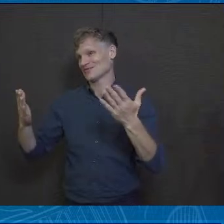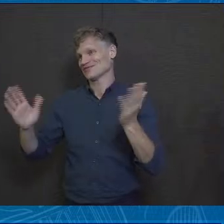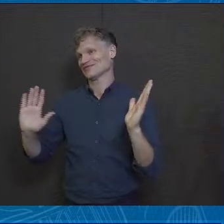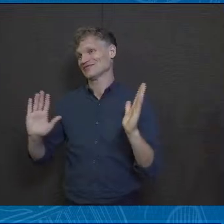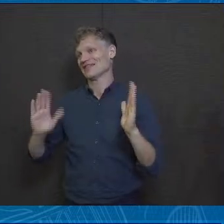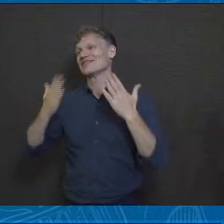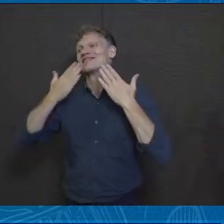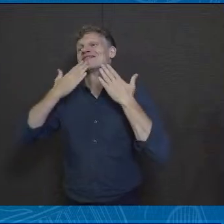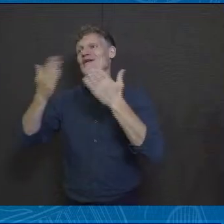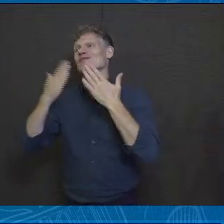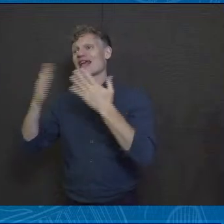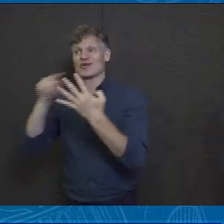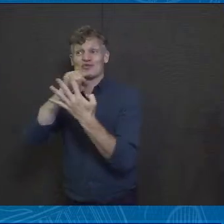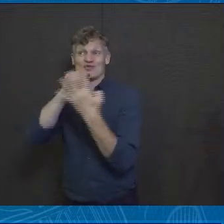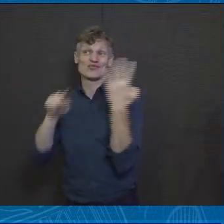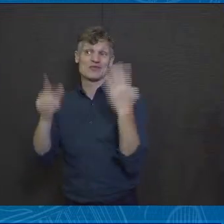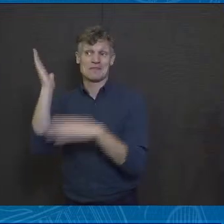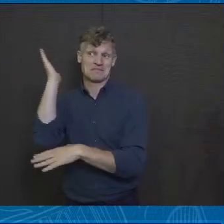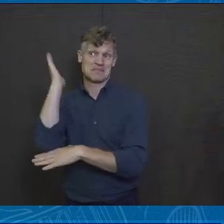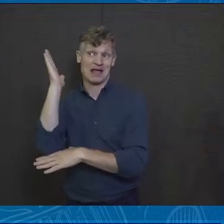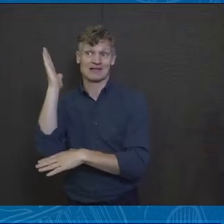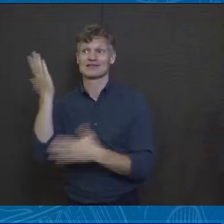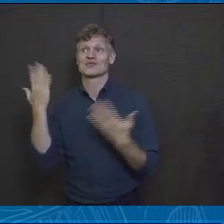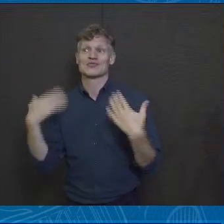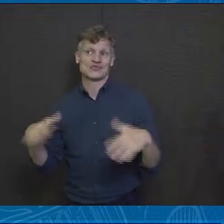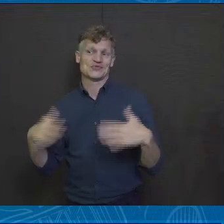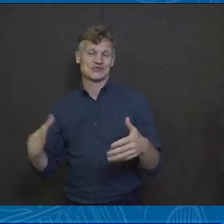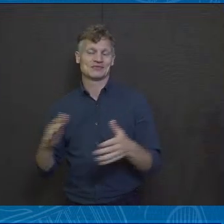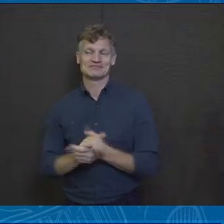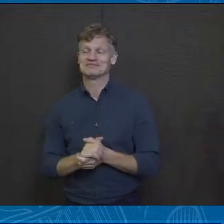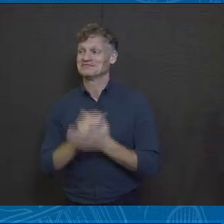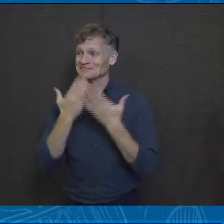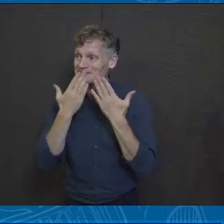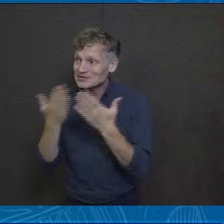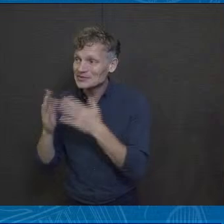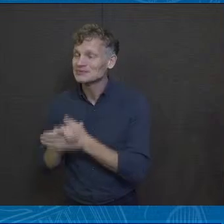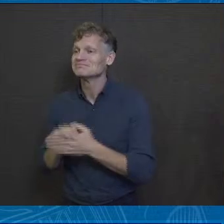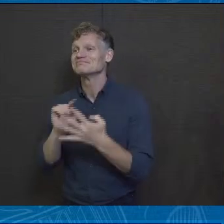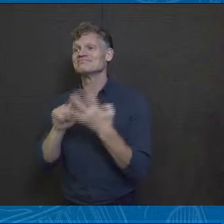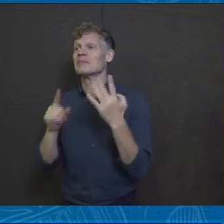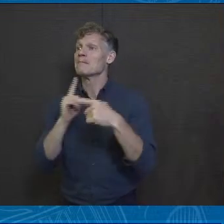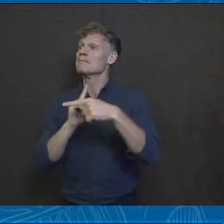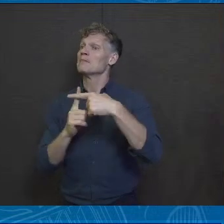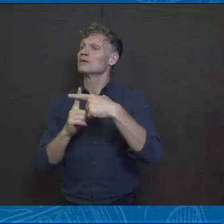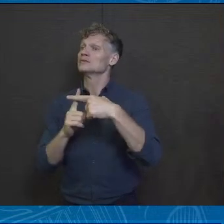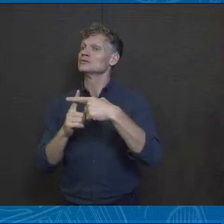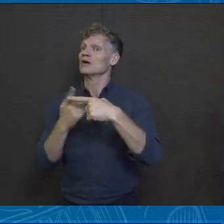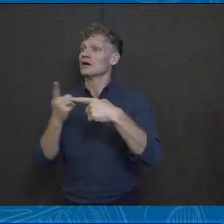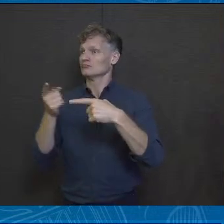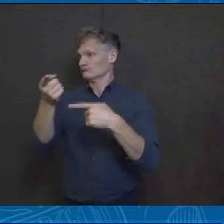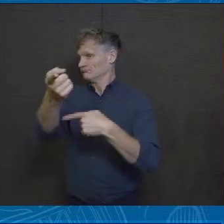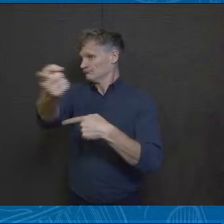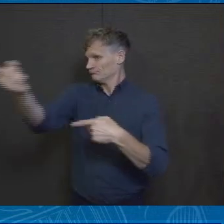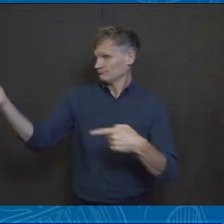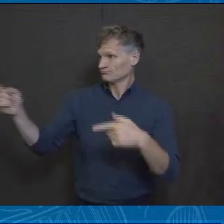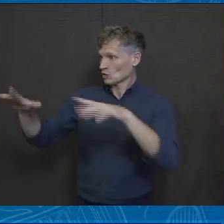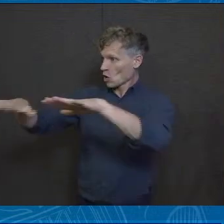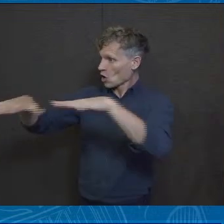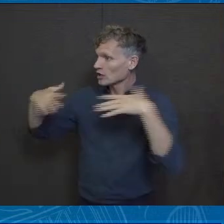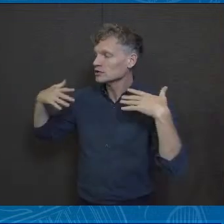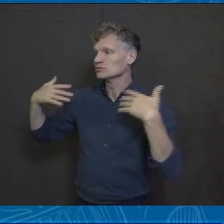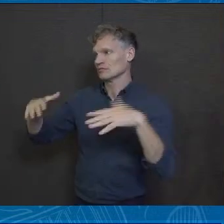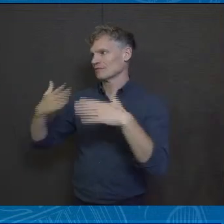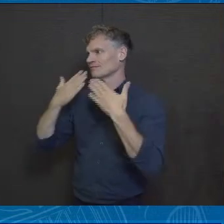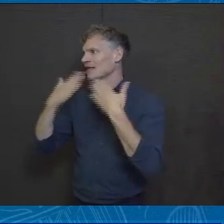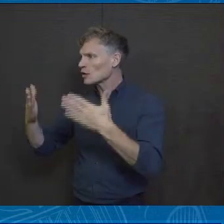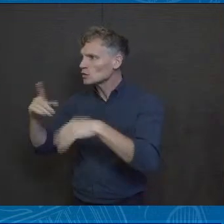thank all our panelists today for their talks. Also to the audience for taking